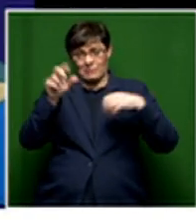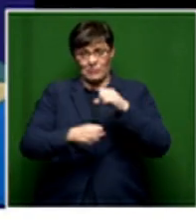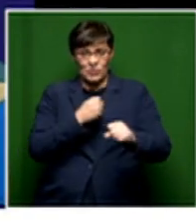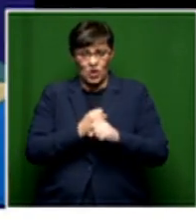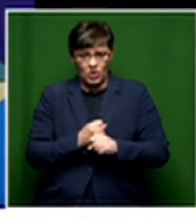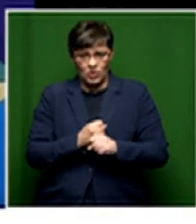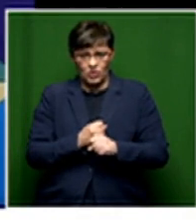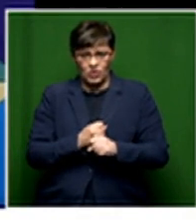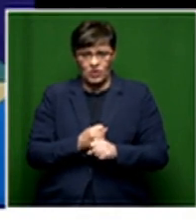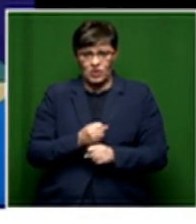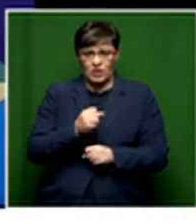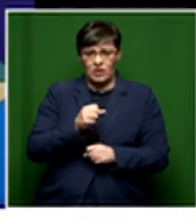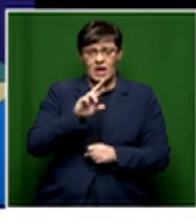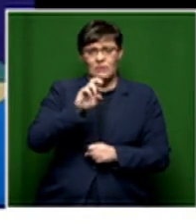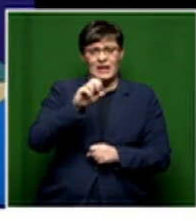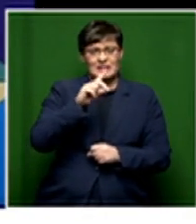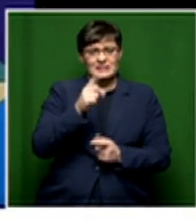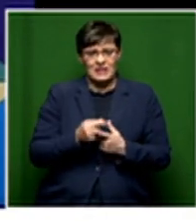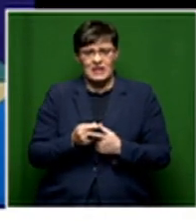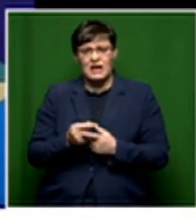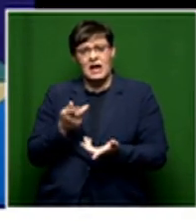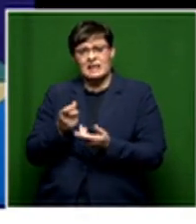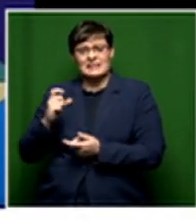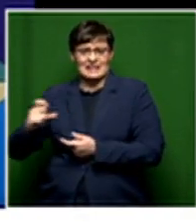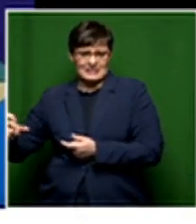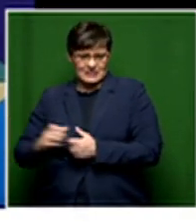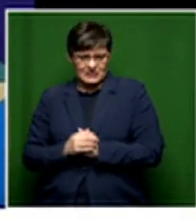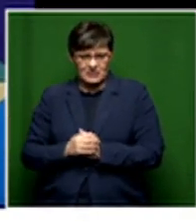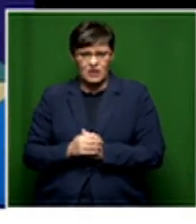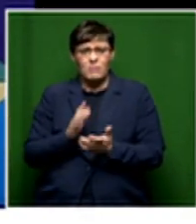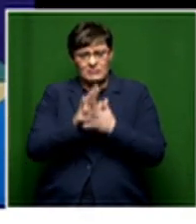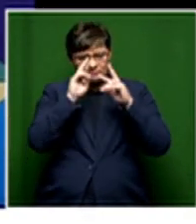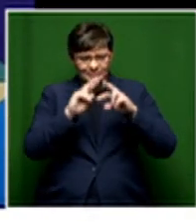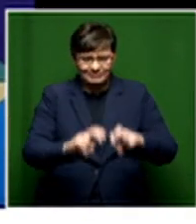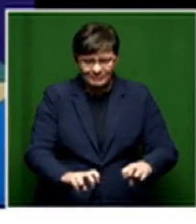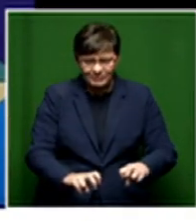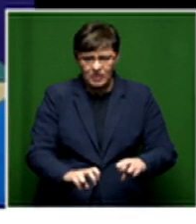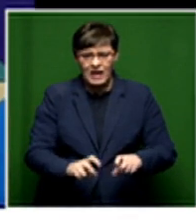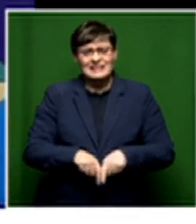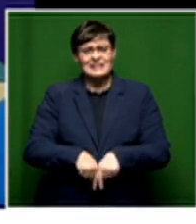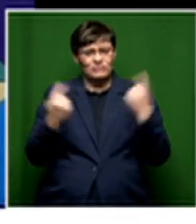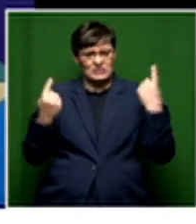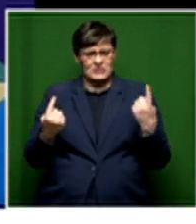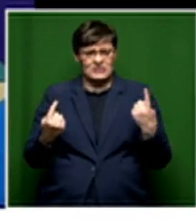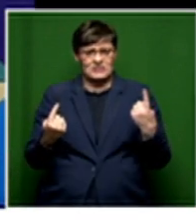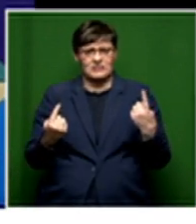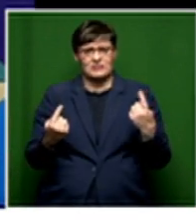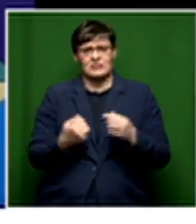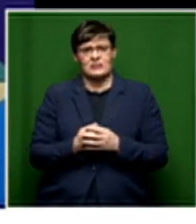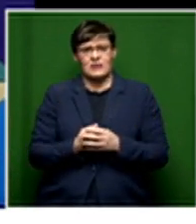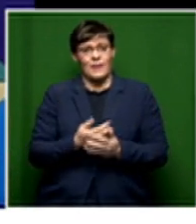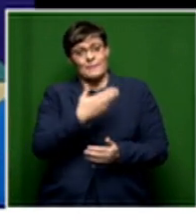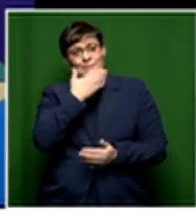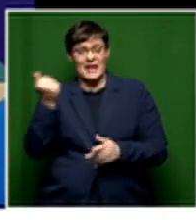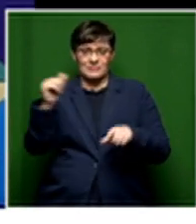year is Rands versus Cents. And it's really about, exploring and understanding the difference between,